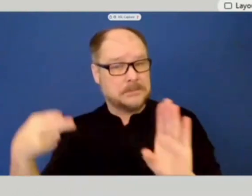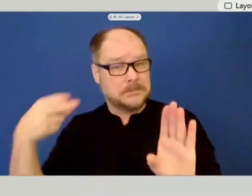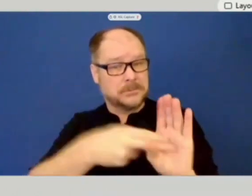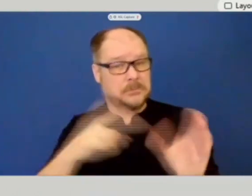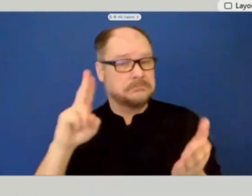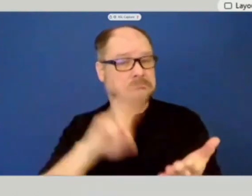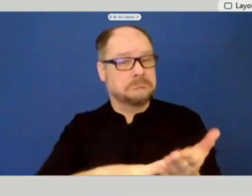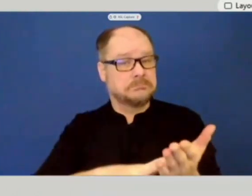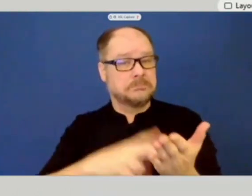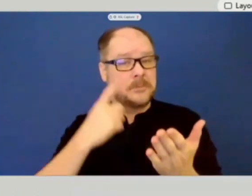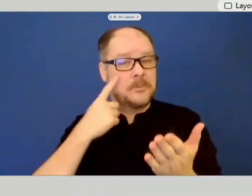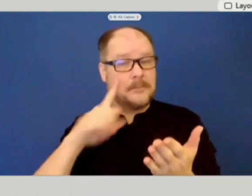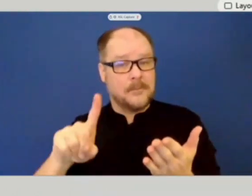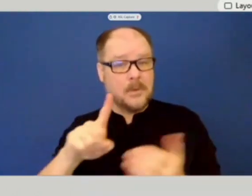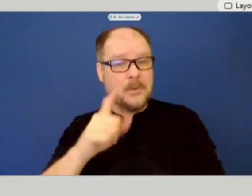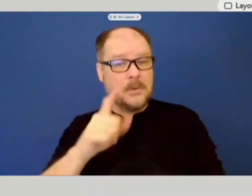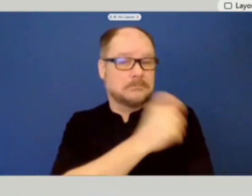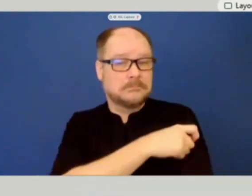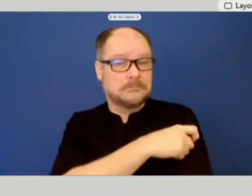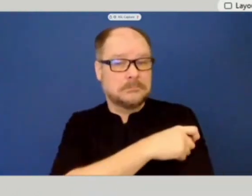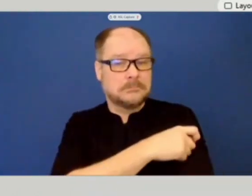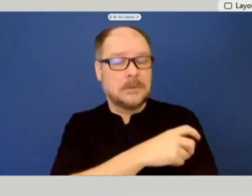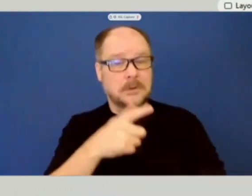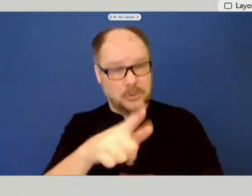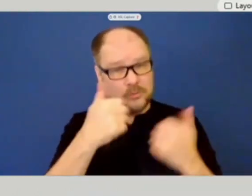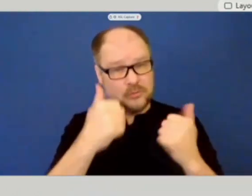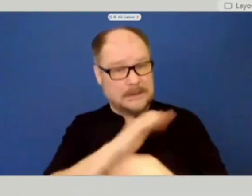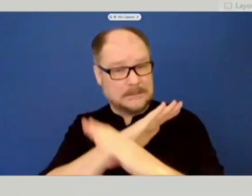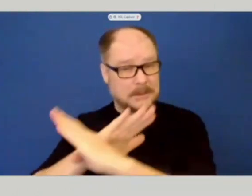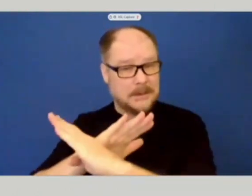stopping that from happening, or will there be in the future?